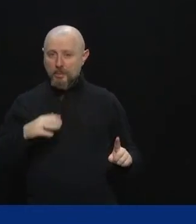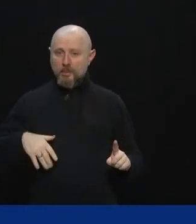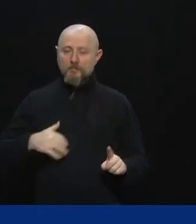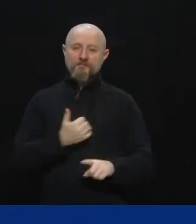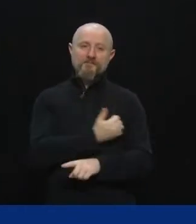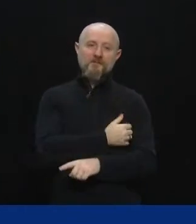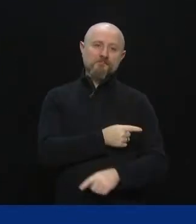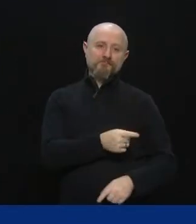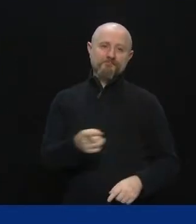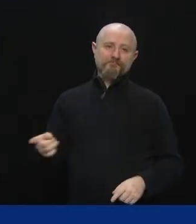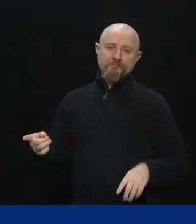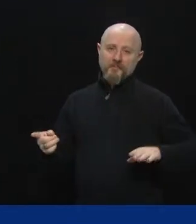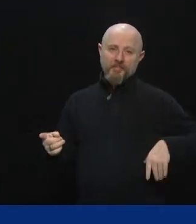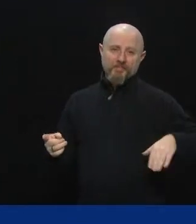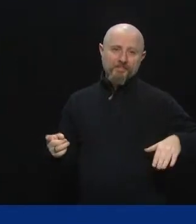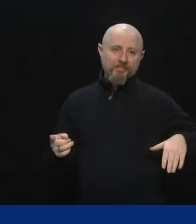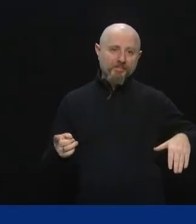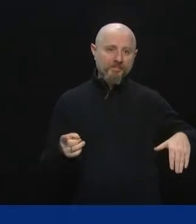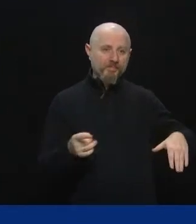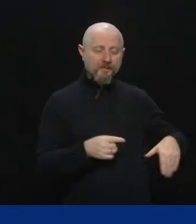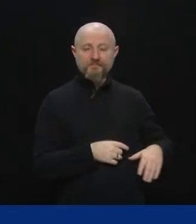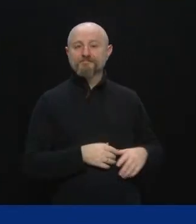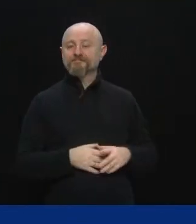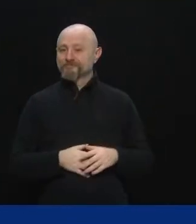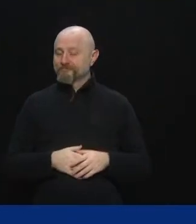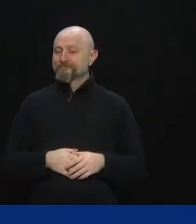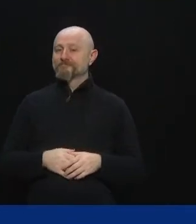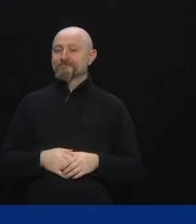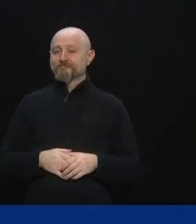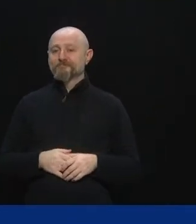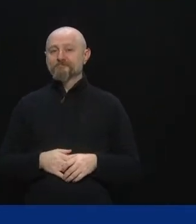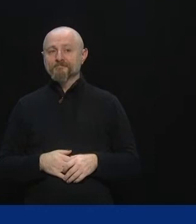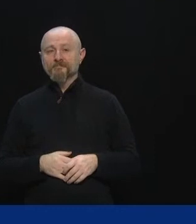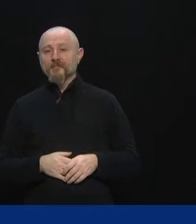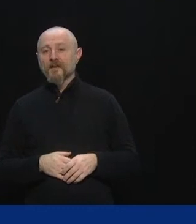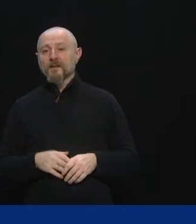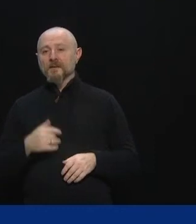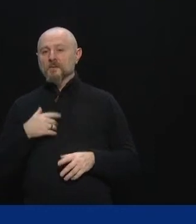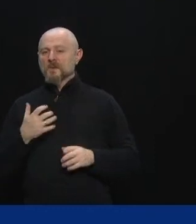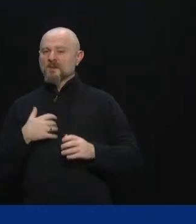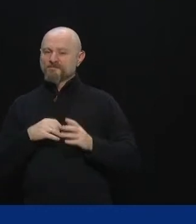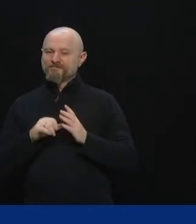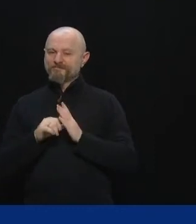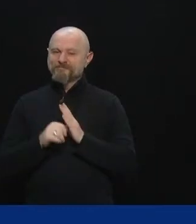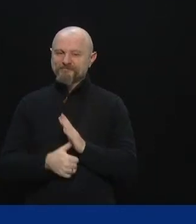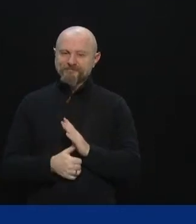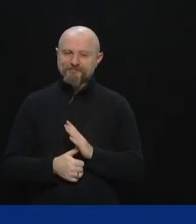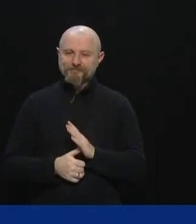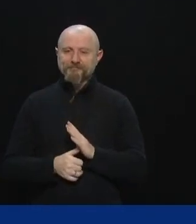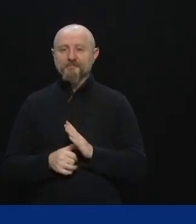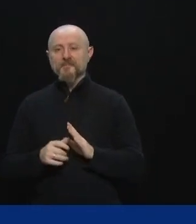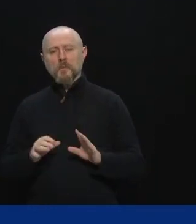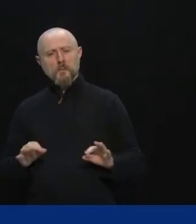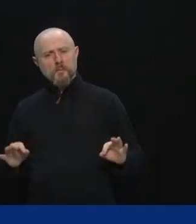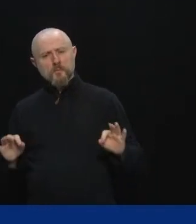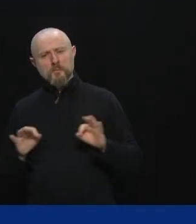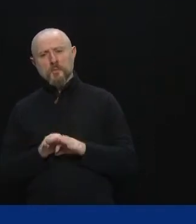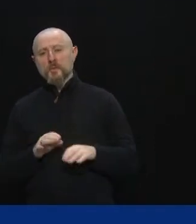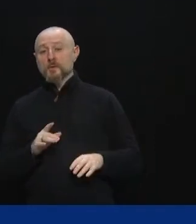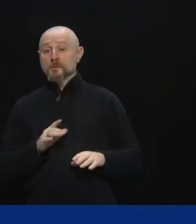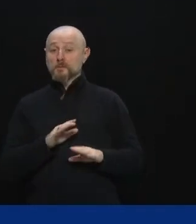And again, the goal is to stress that it's important to get your child